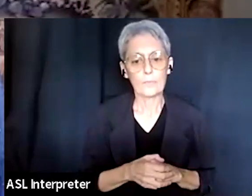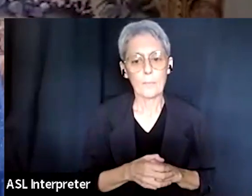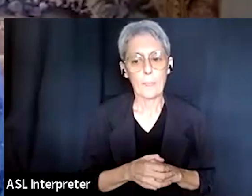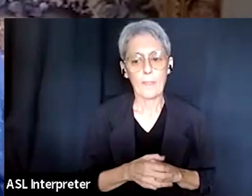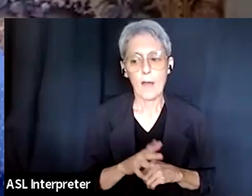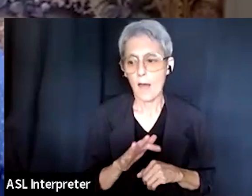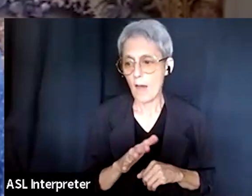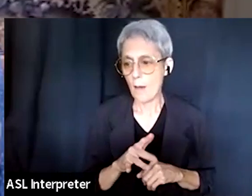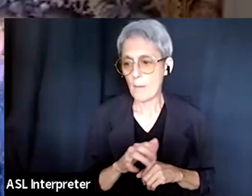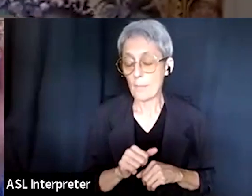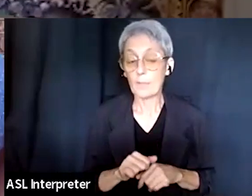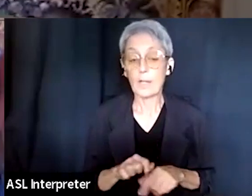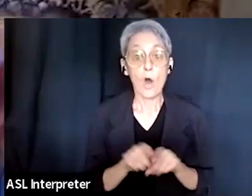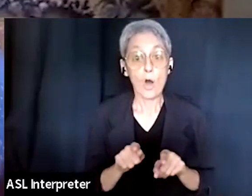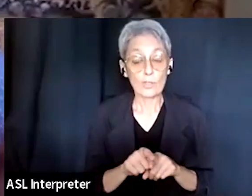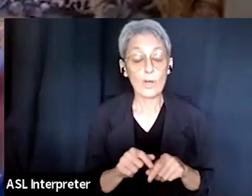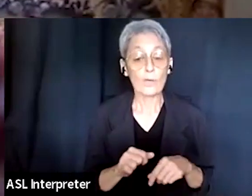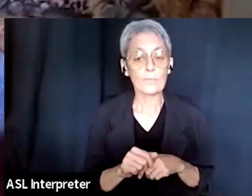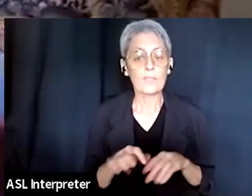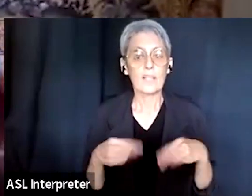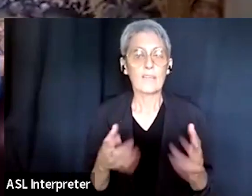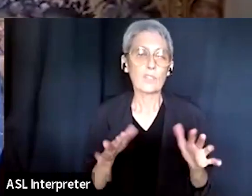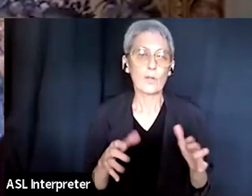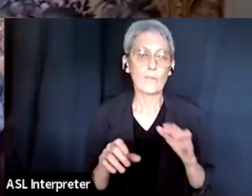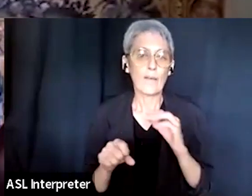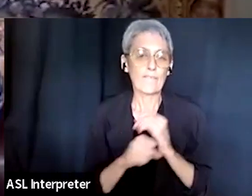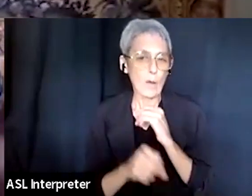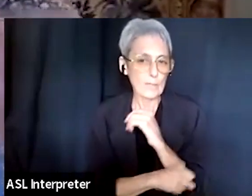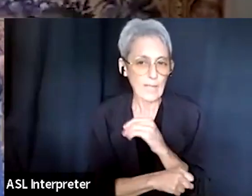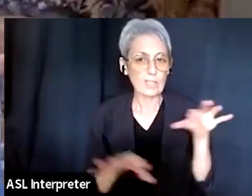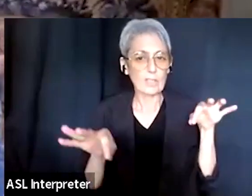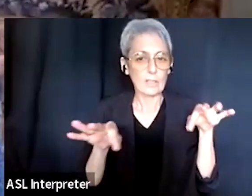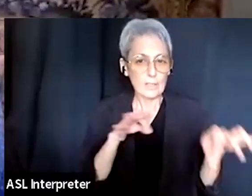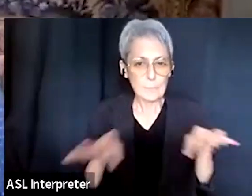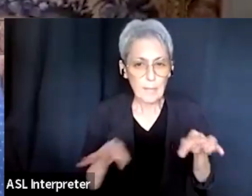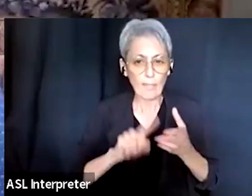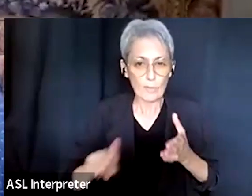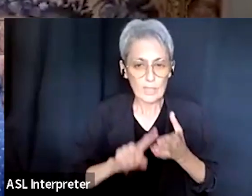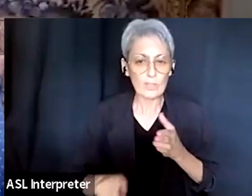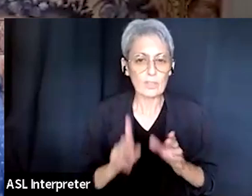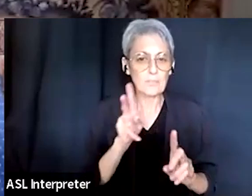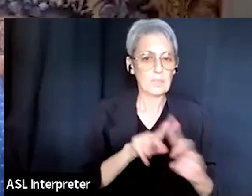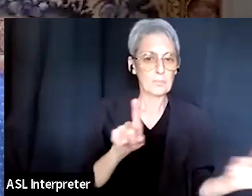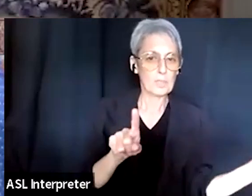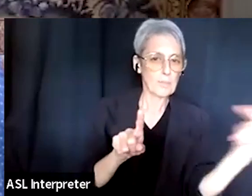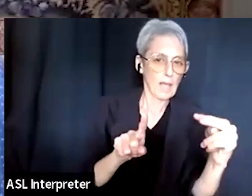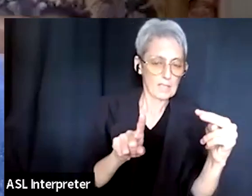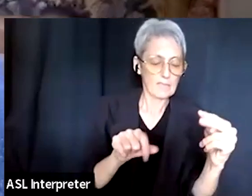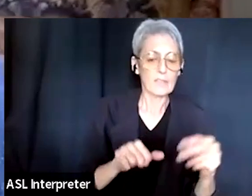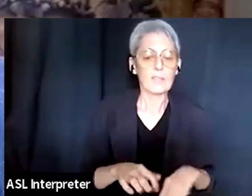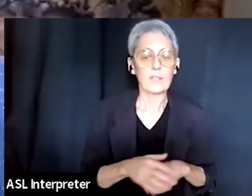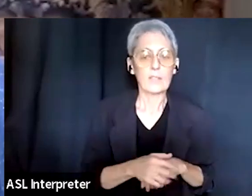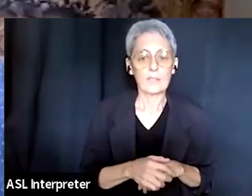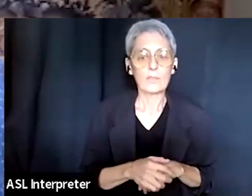at the same time, giving sort of a foundational research perspective to what they are encouraging